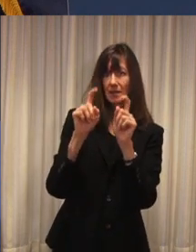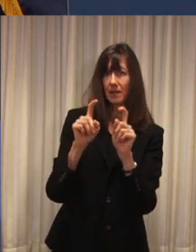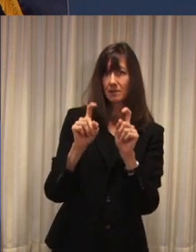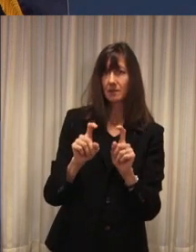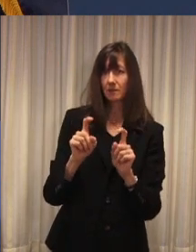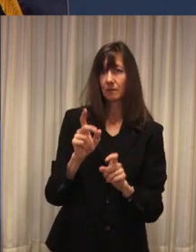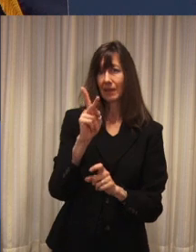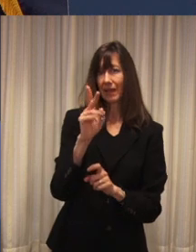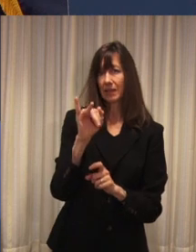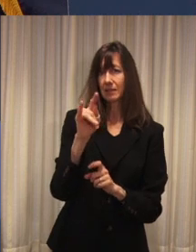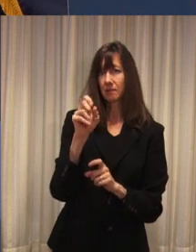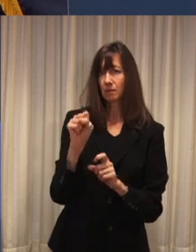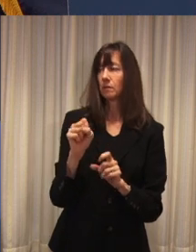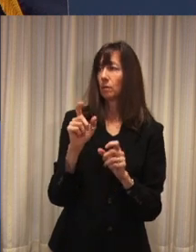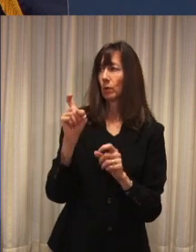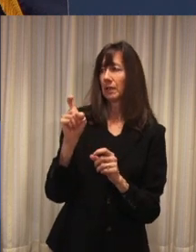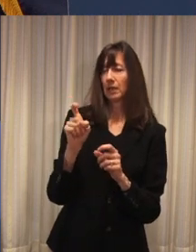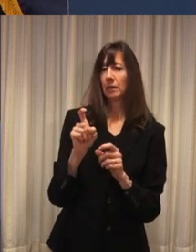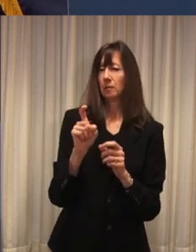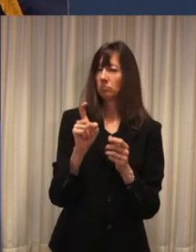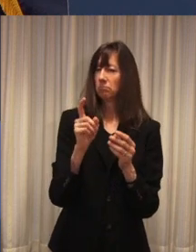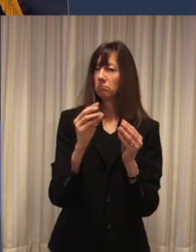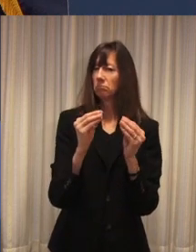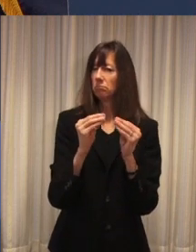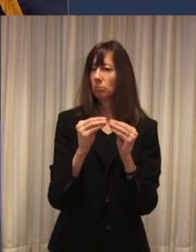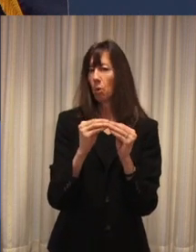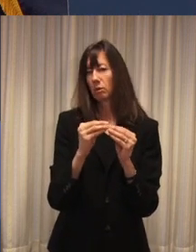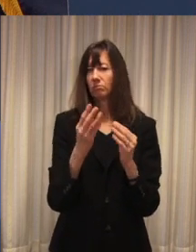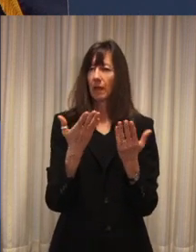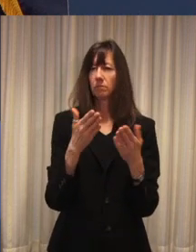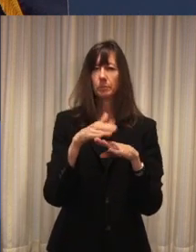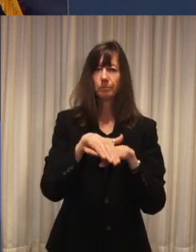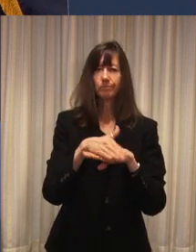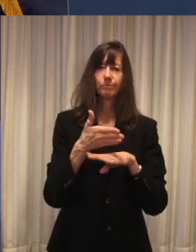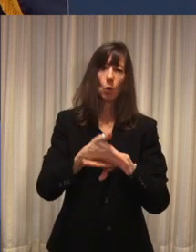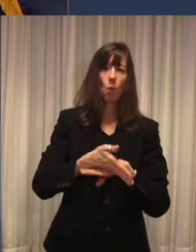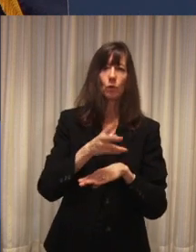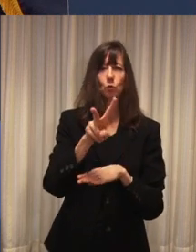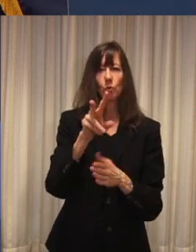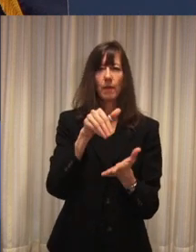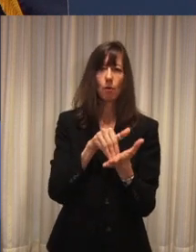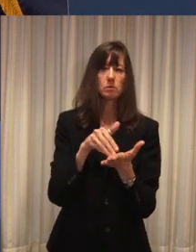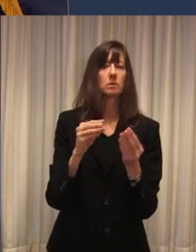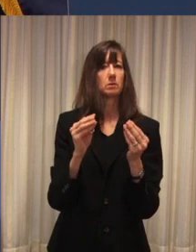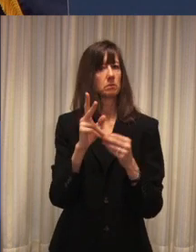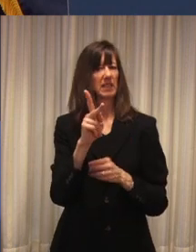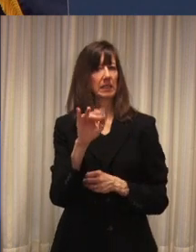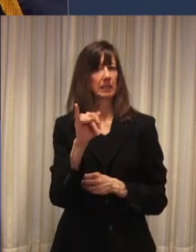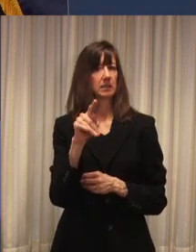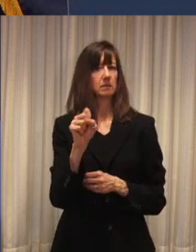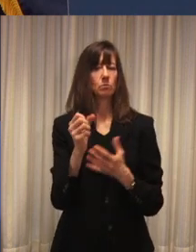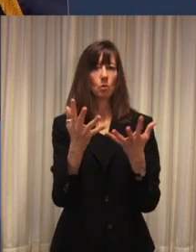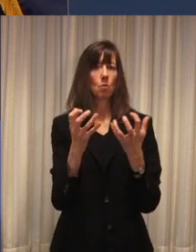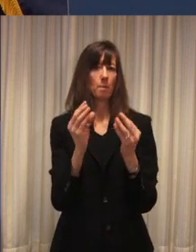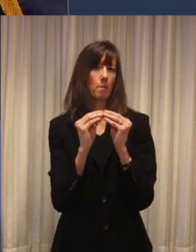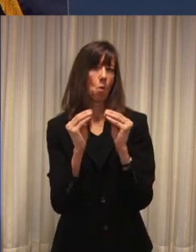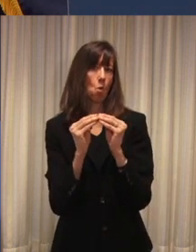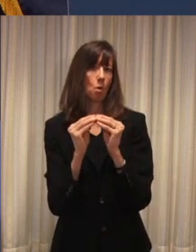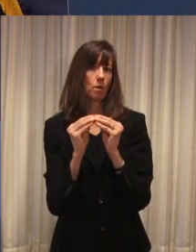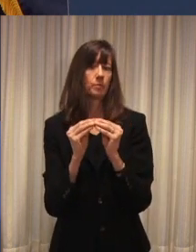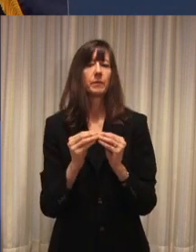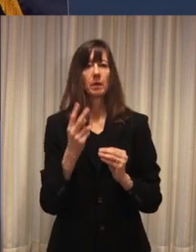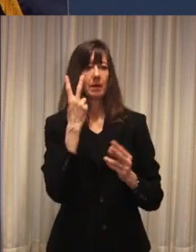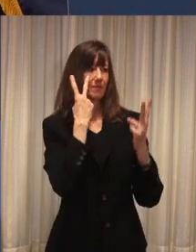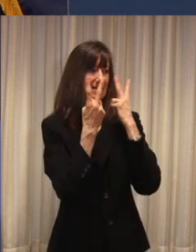2,000 more tests to be able to do that in our senior facilities. And I'm also coordinating with our surrounding counties that are standing up similar